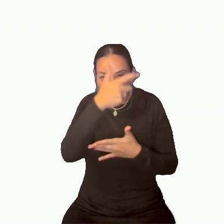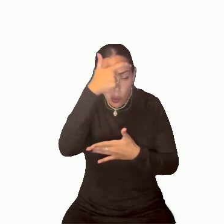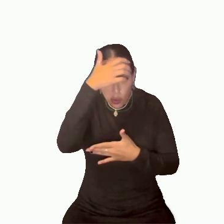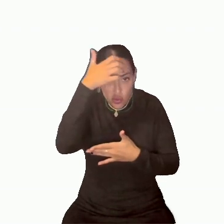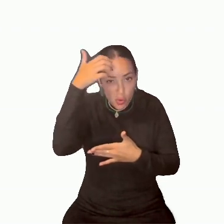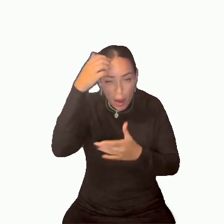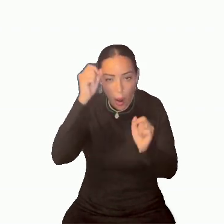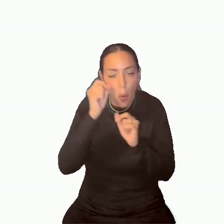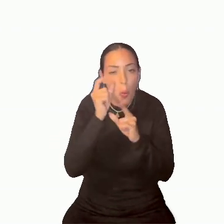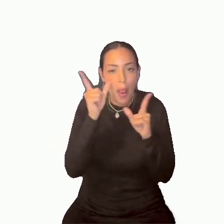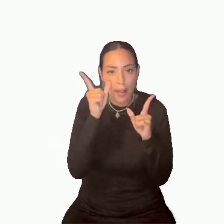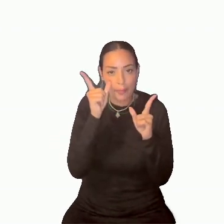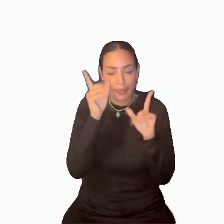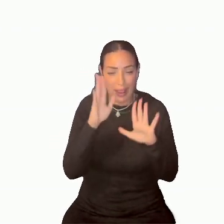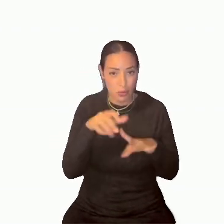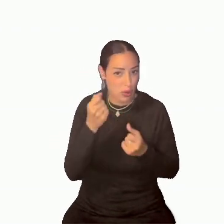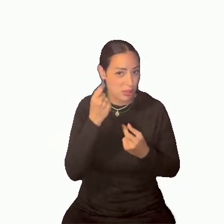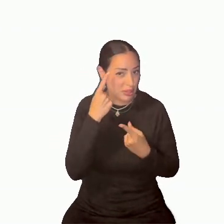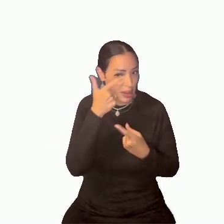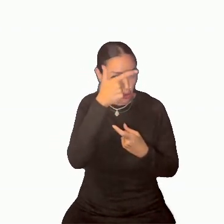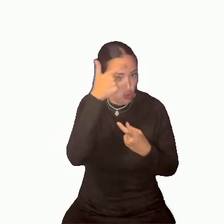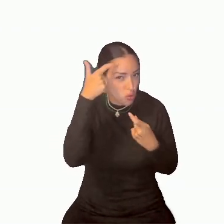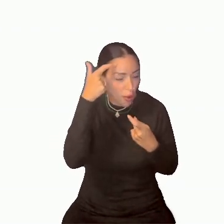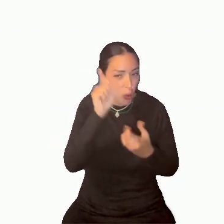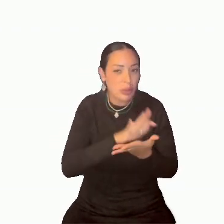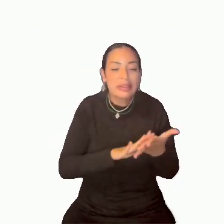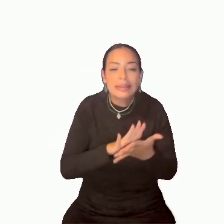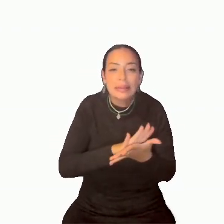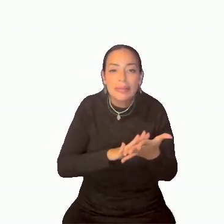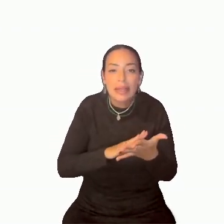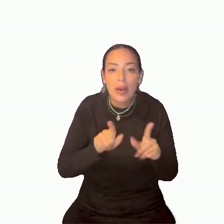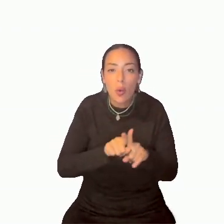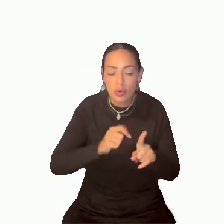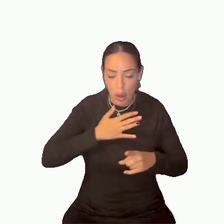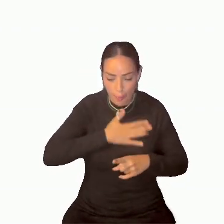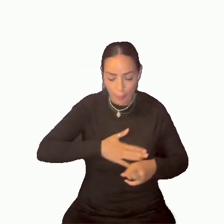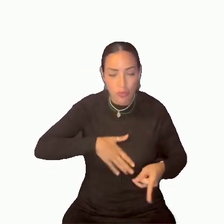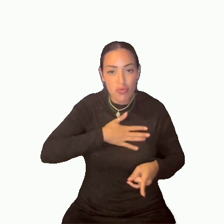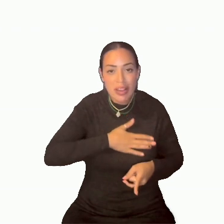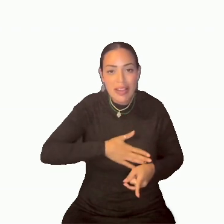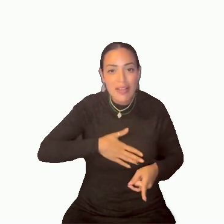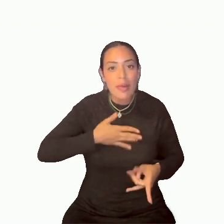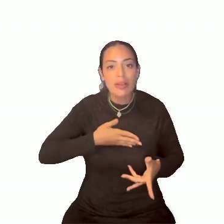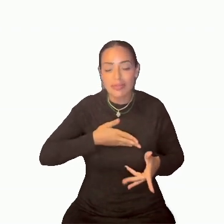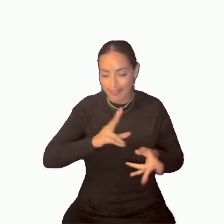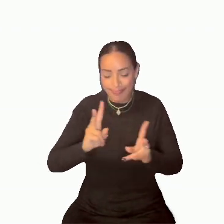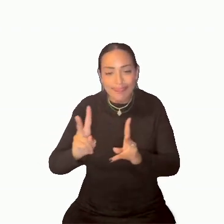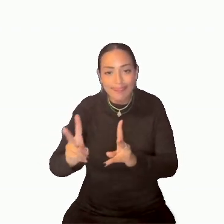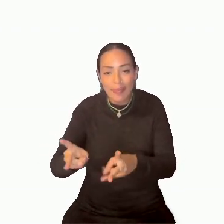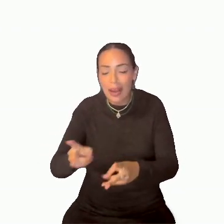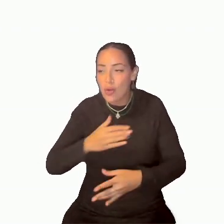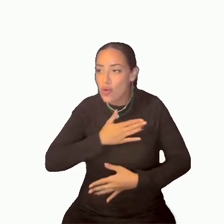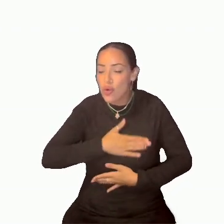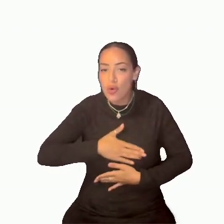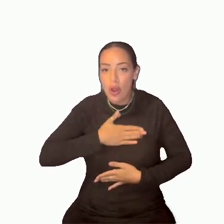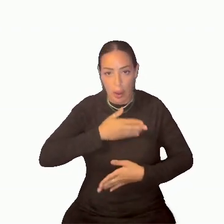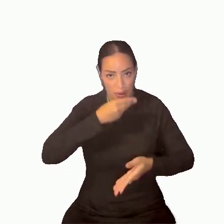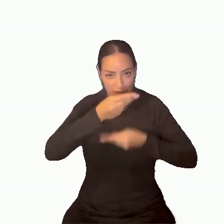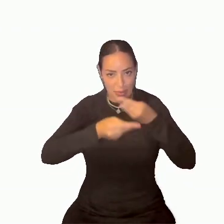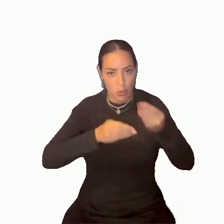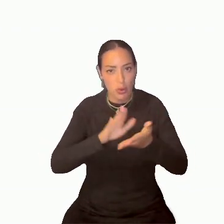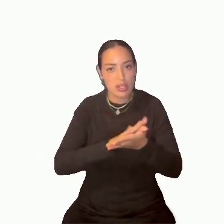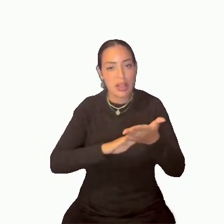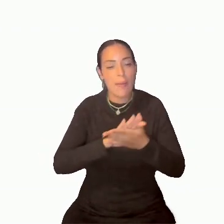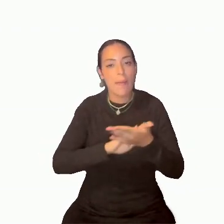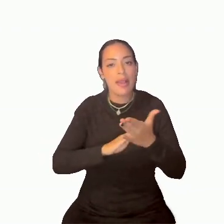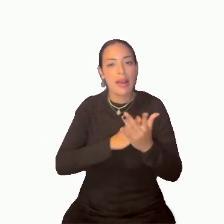we'll start by working to understand trauma and traumatic bereavement. I'll then go on to explain what we mean by a trauma-informed approach and